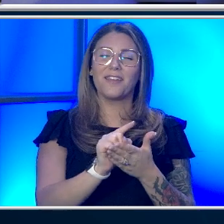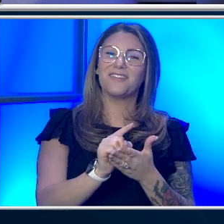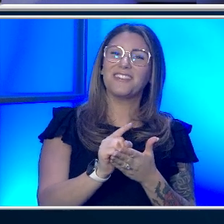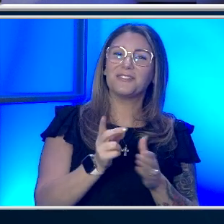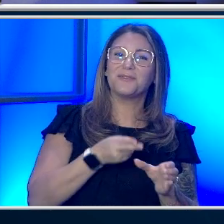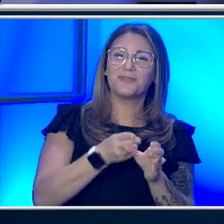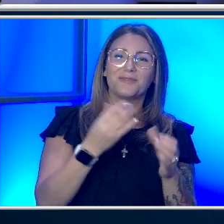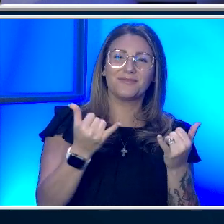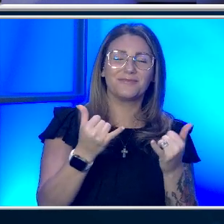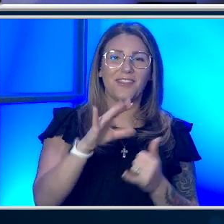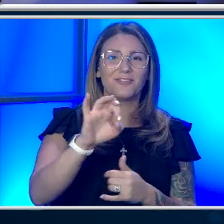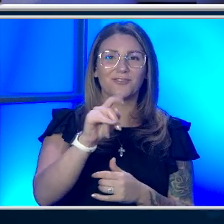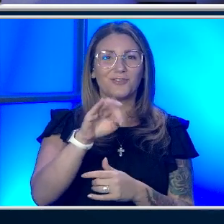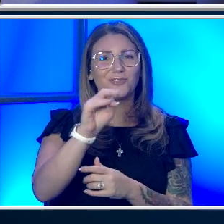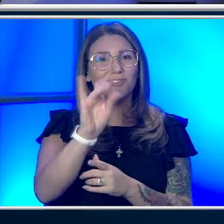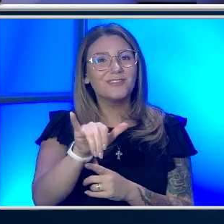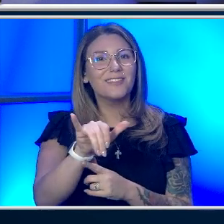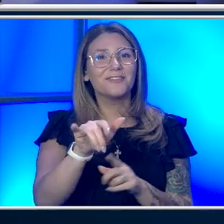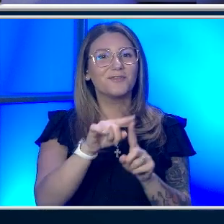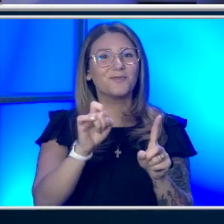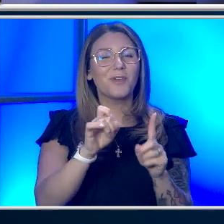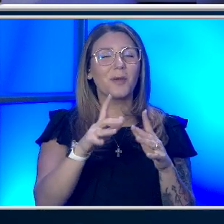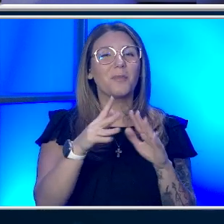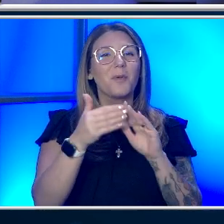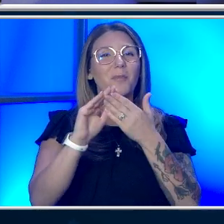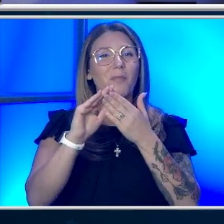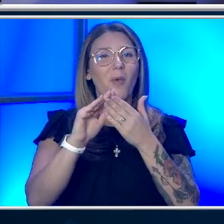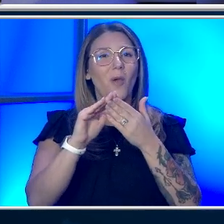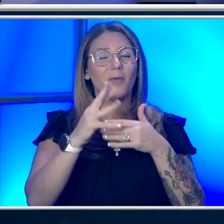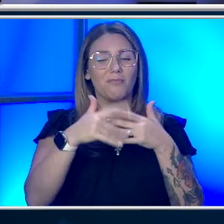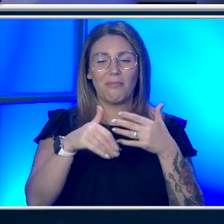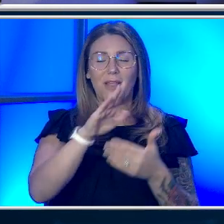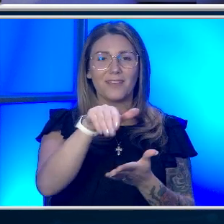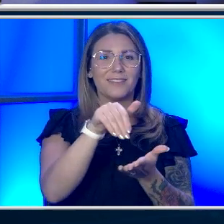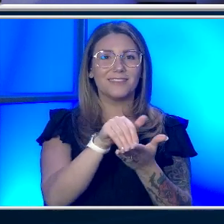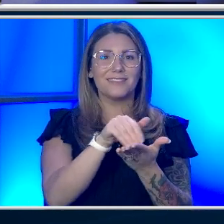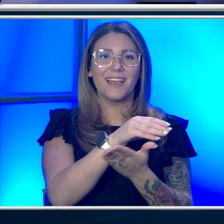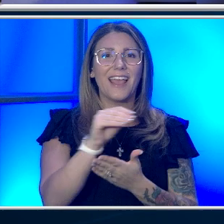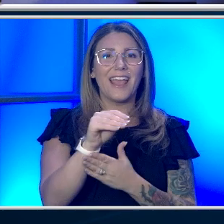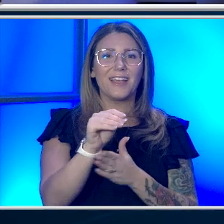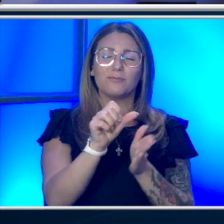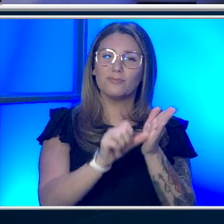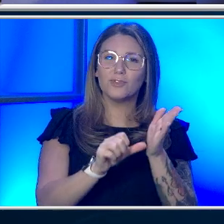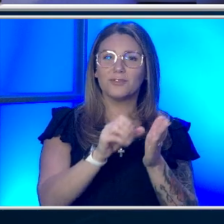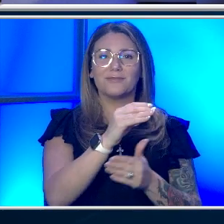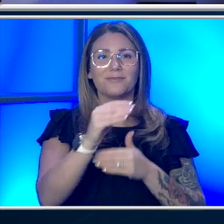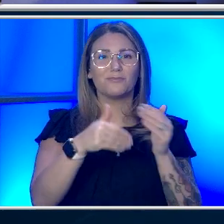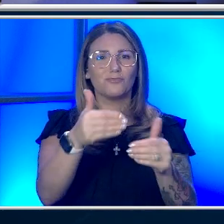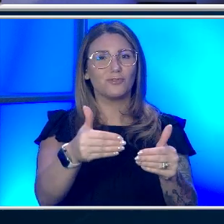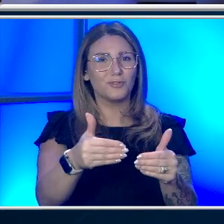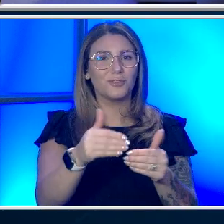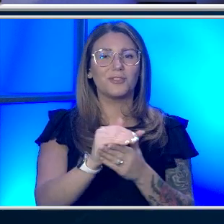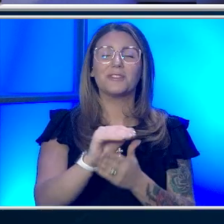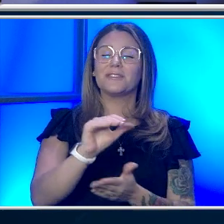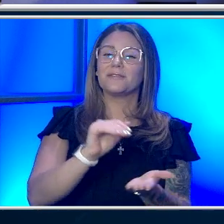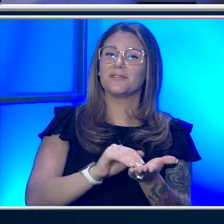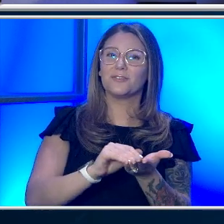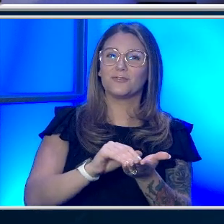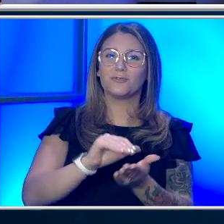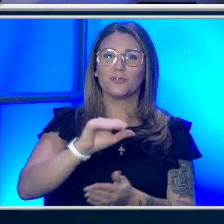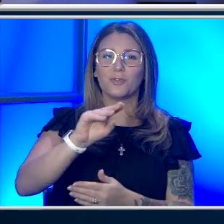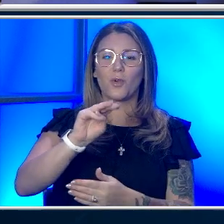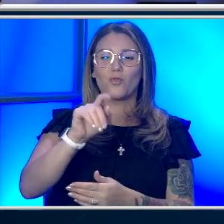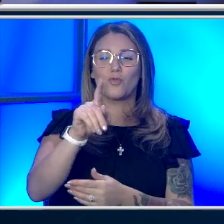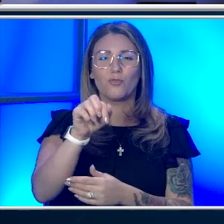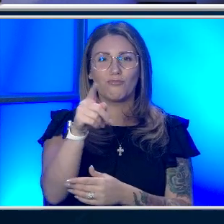Centers. Also along with us is transplant surgeon and VP of Perioperative and Procedural Services, Dr. Sean Coomer, and transfusion